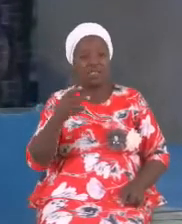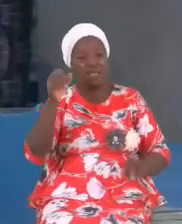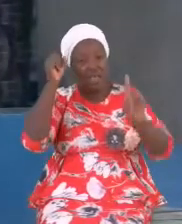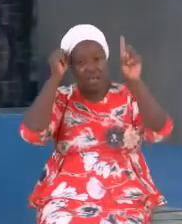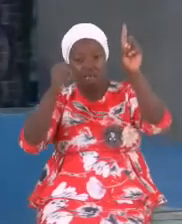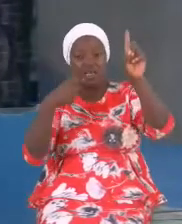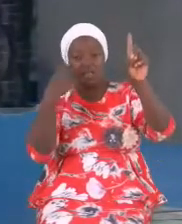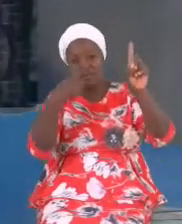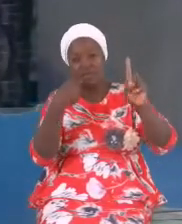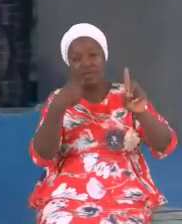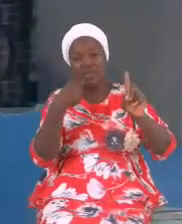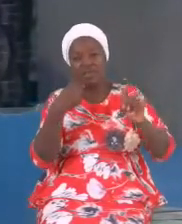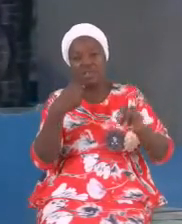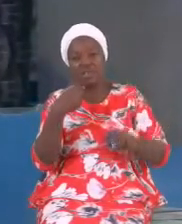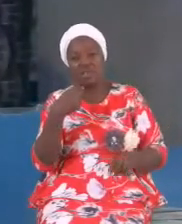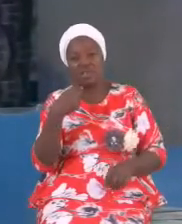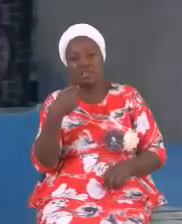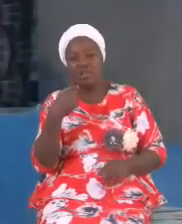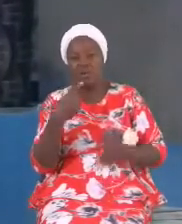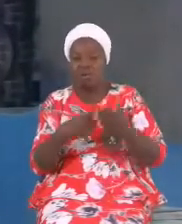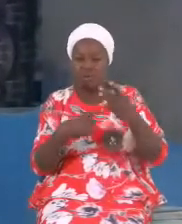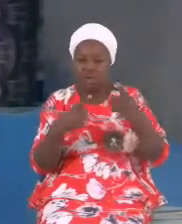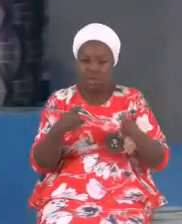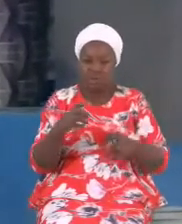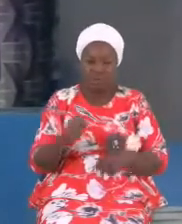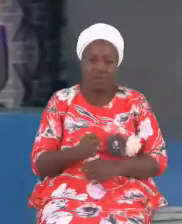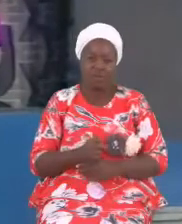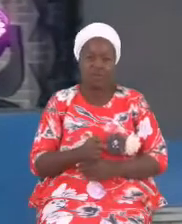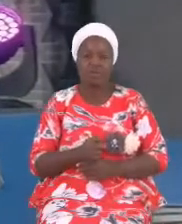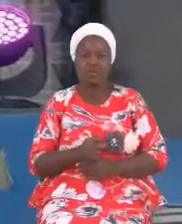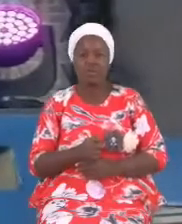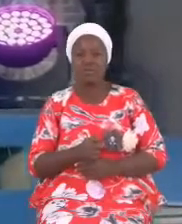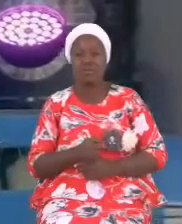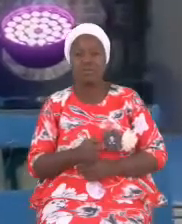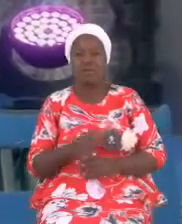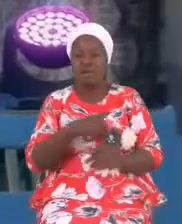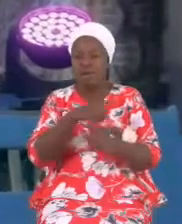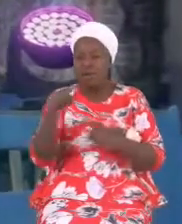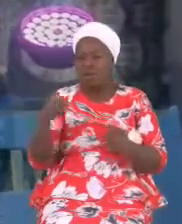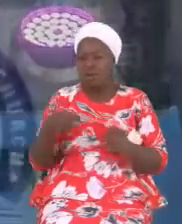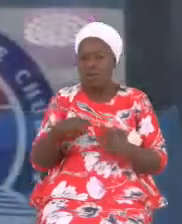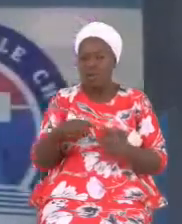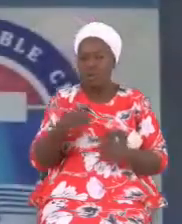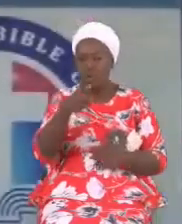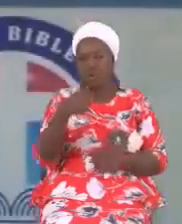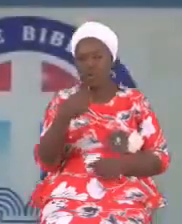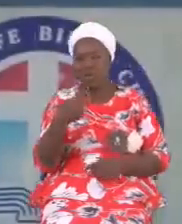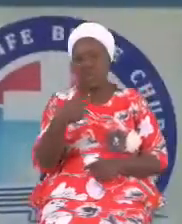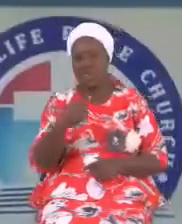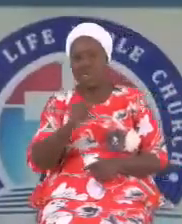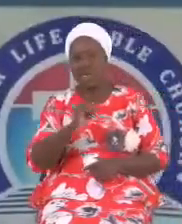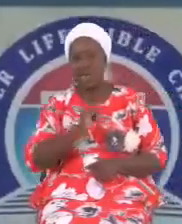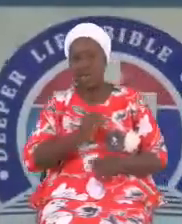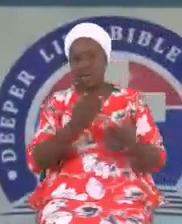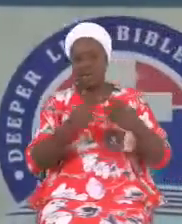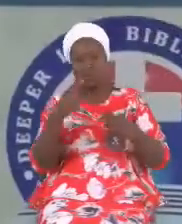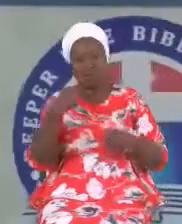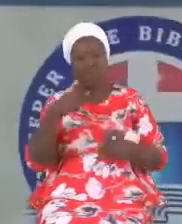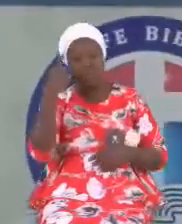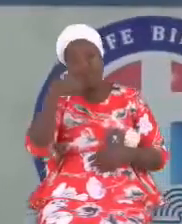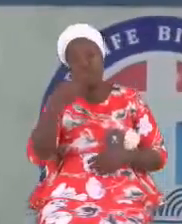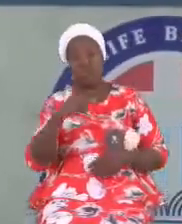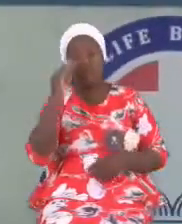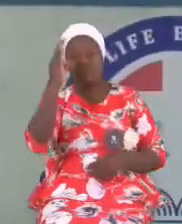face. What happens when you say, I want to see the face of the preacher? Well,